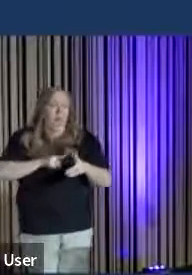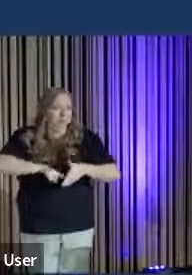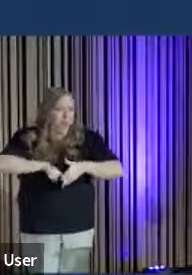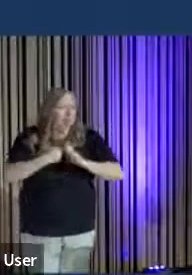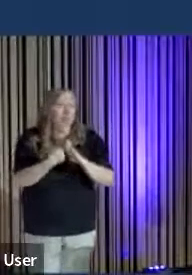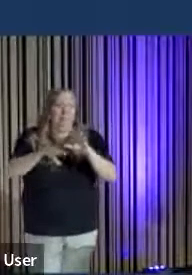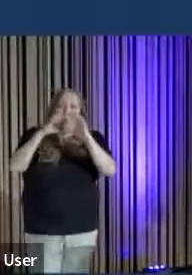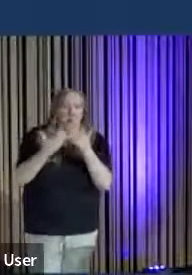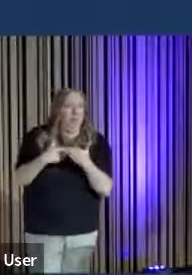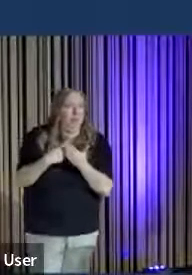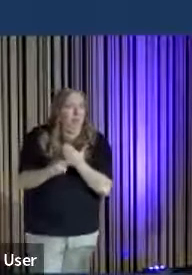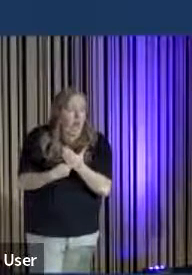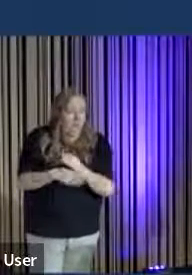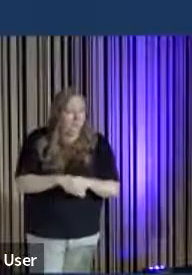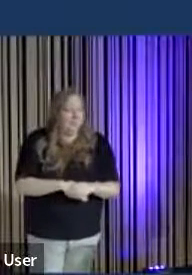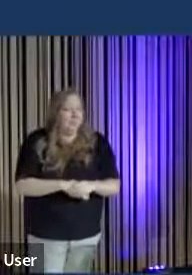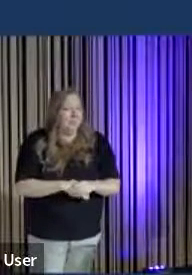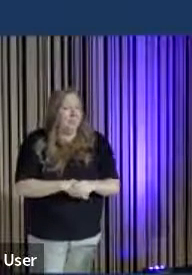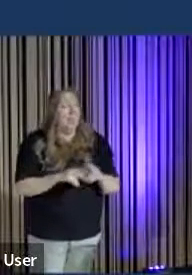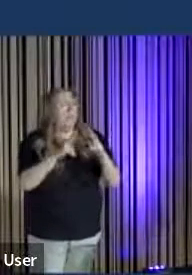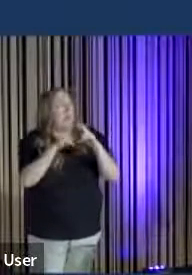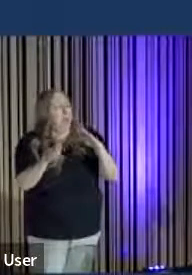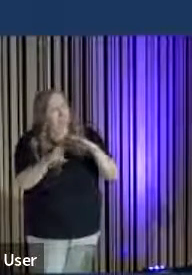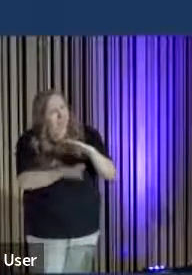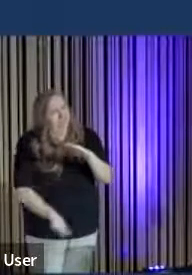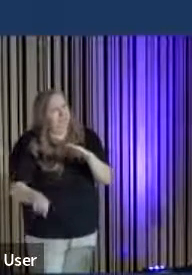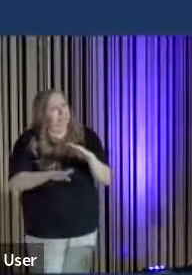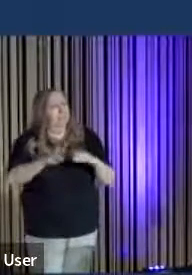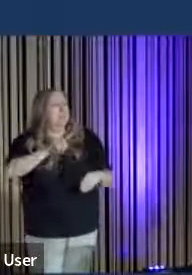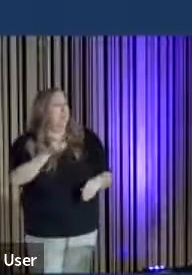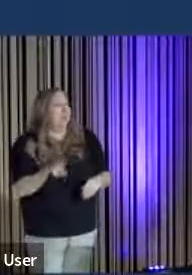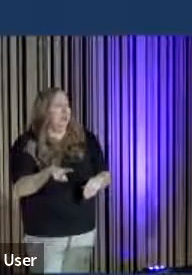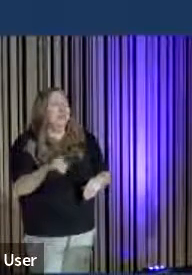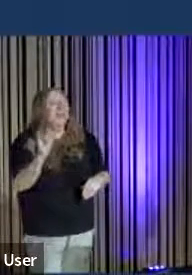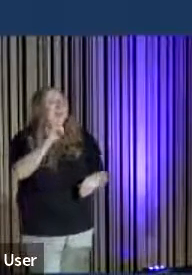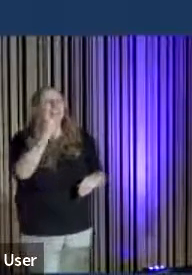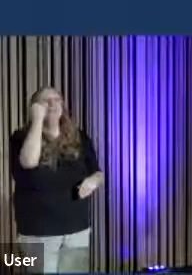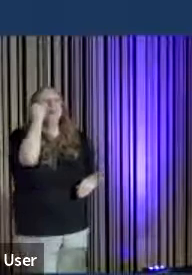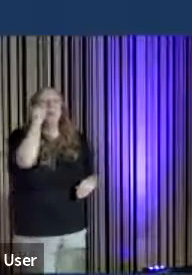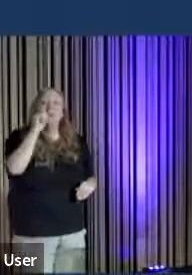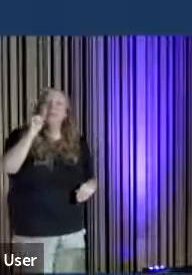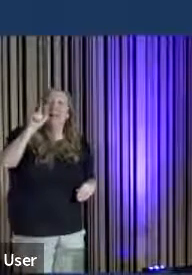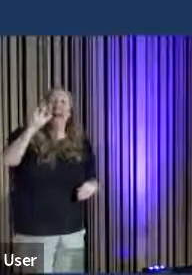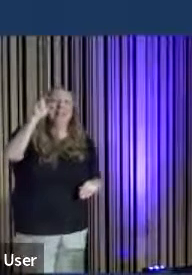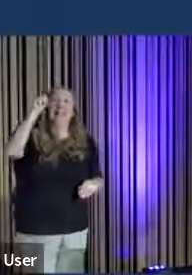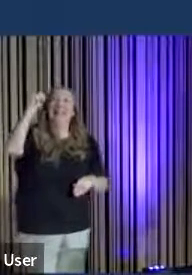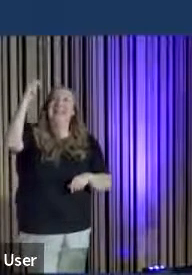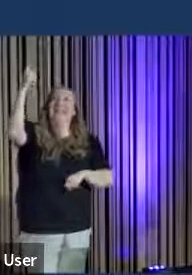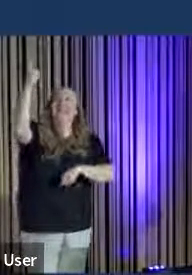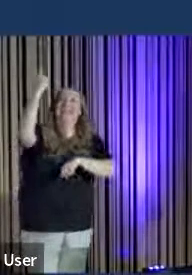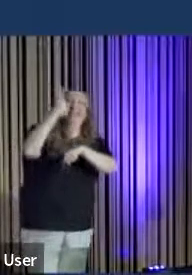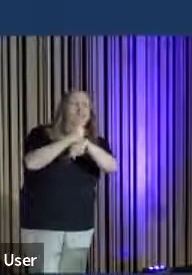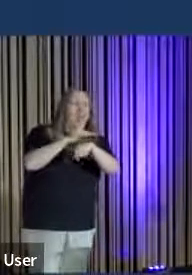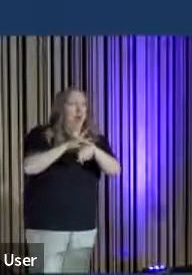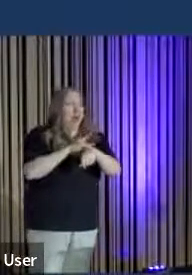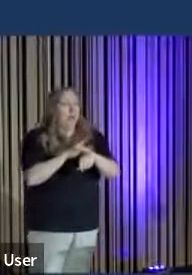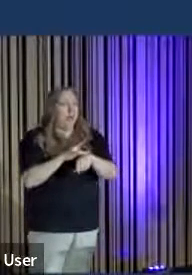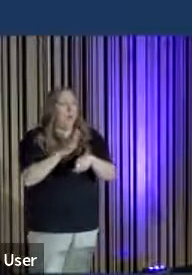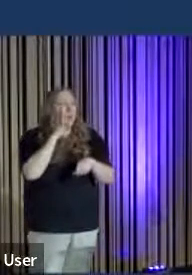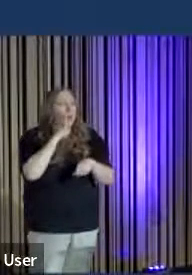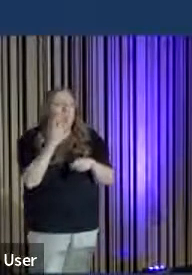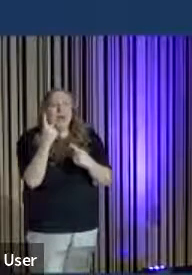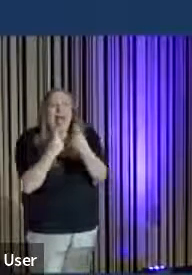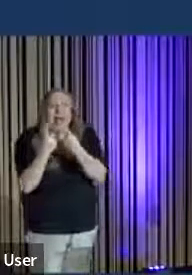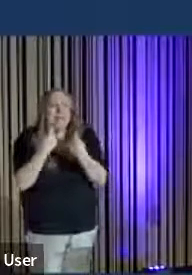place. So very basic questions that an alien coming from space might ask us, you know,